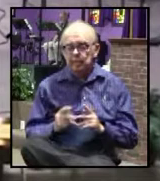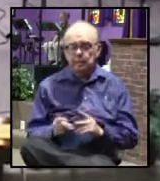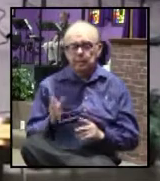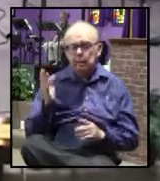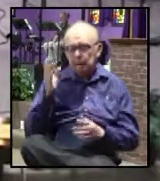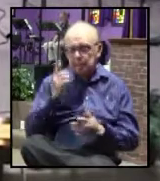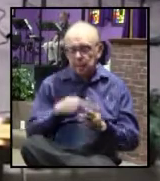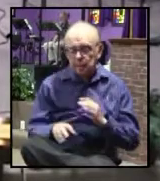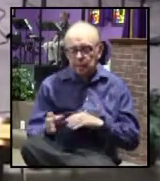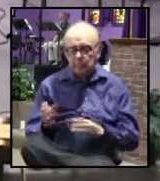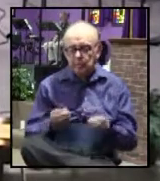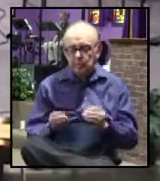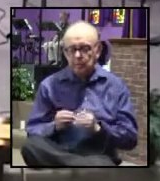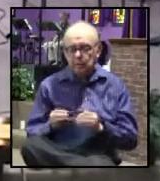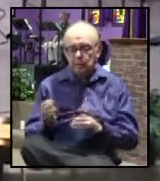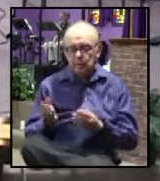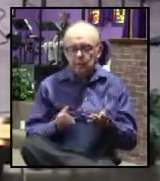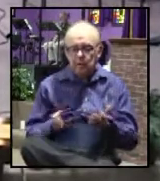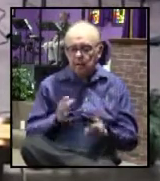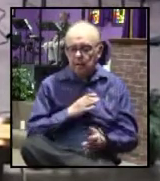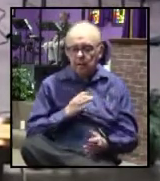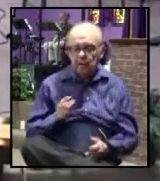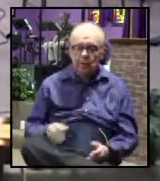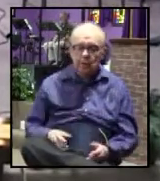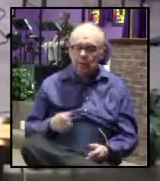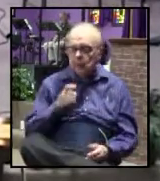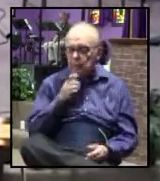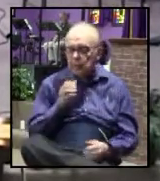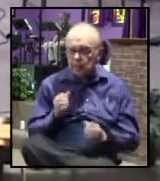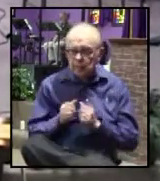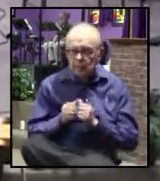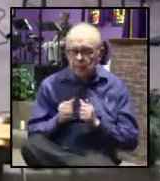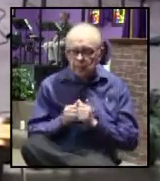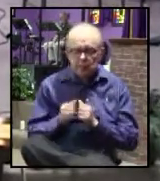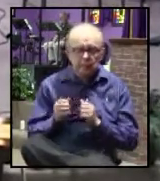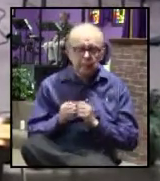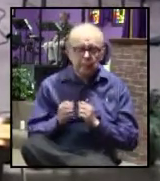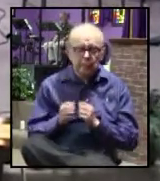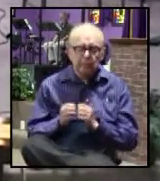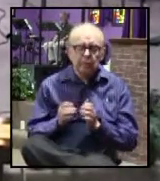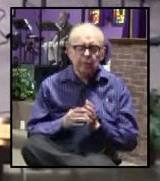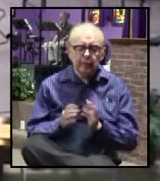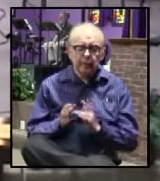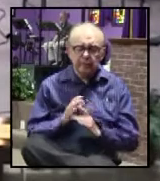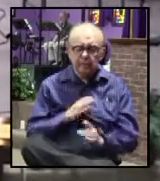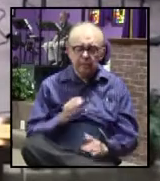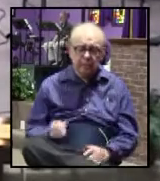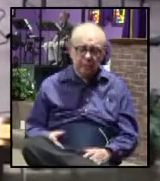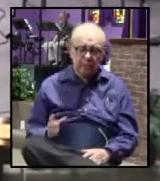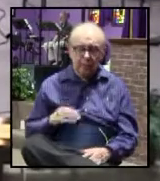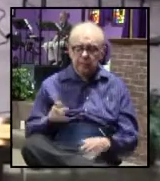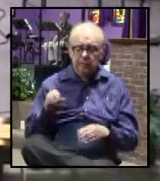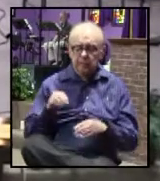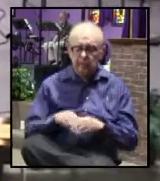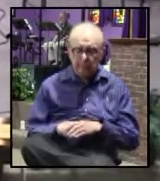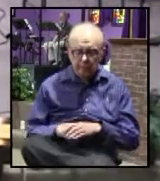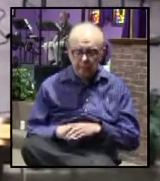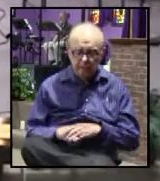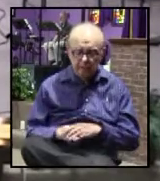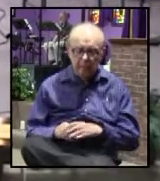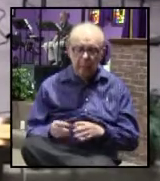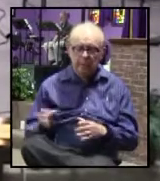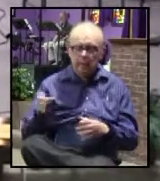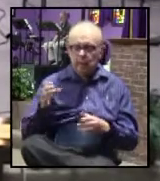But guess what? The more you serve Christ, guess who you're with more? You're with Christ. Because guess who has to pour into you? If you continue